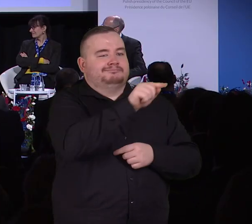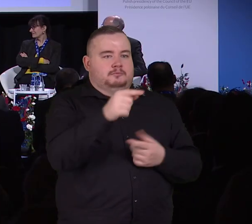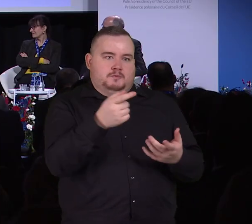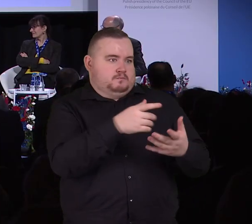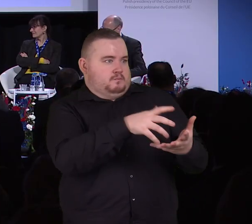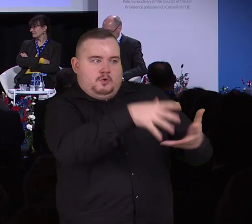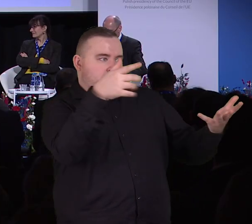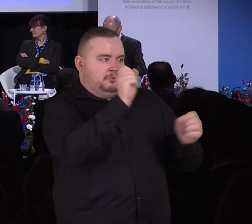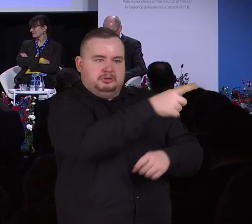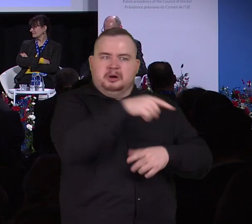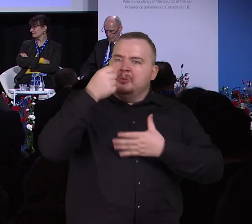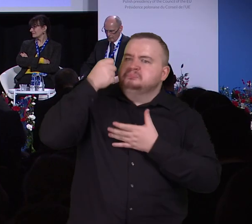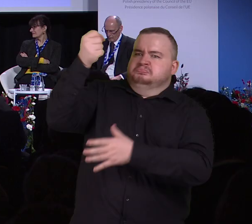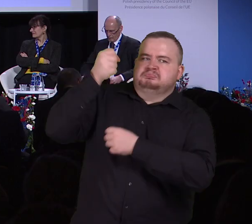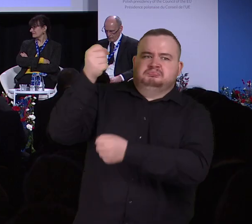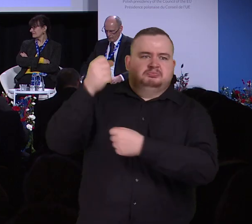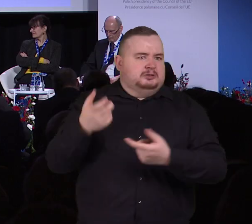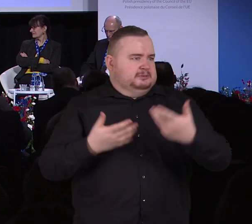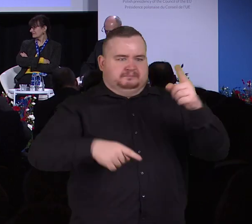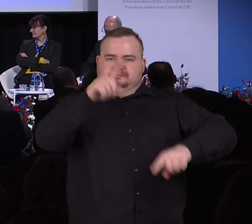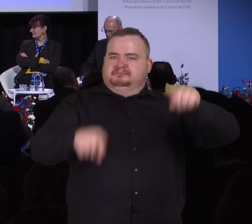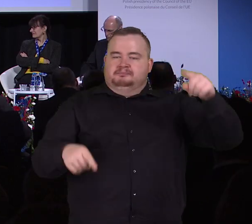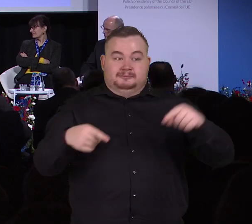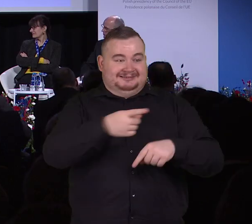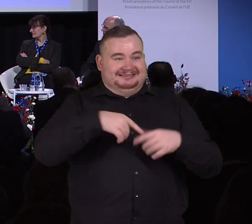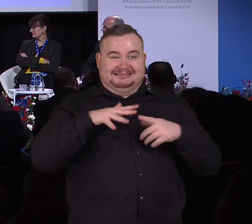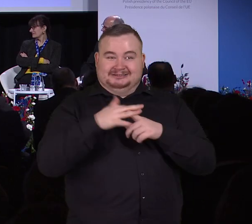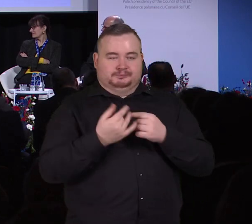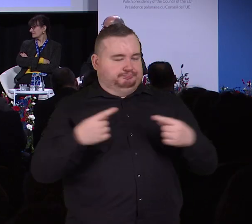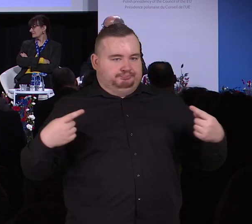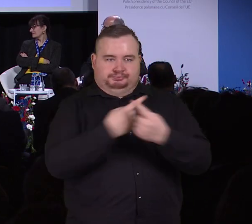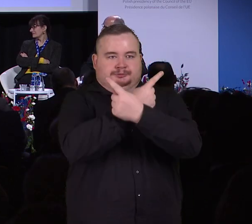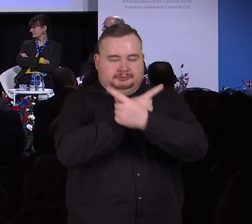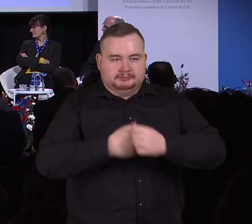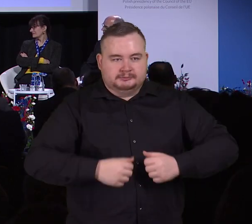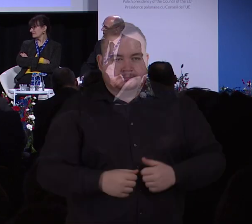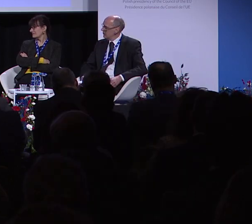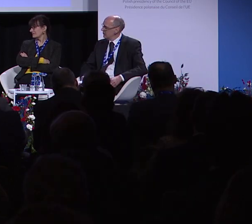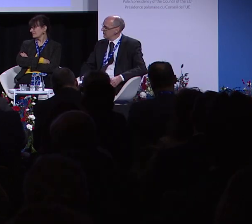cases of that, yes. But the question, because as we discussed, I